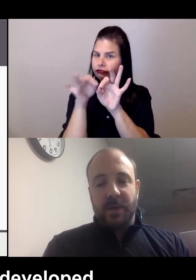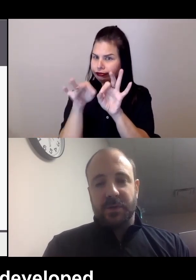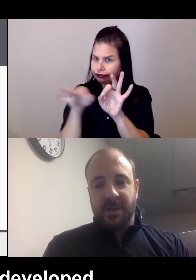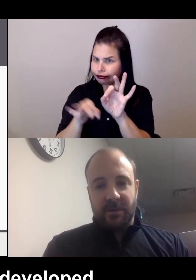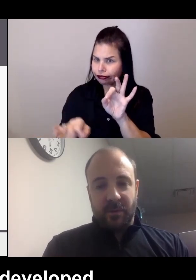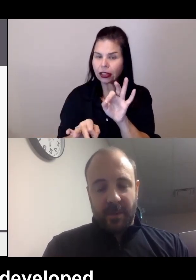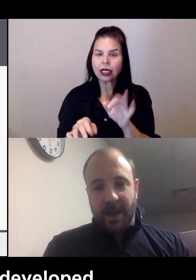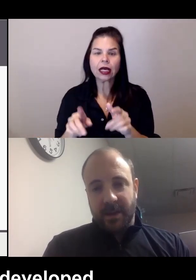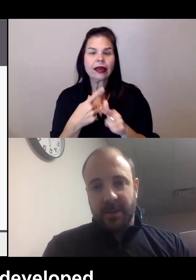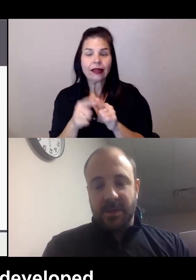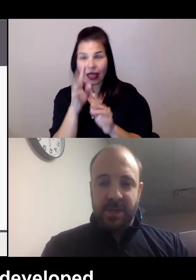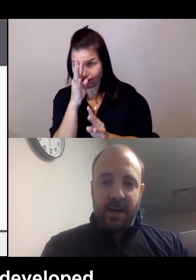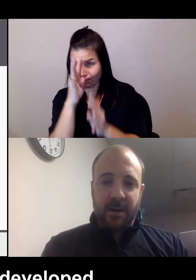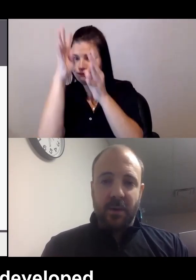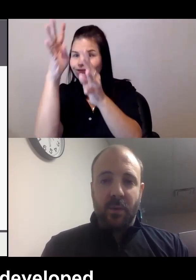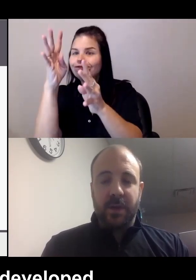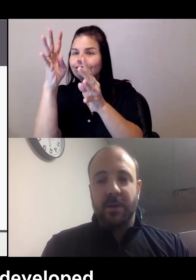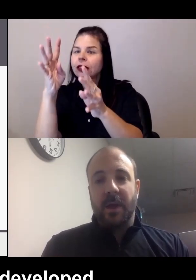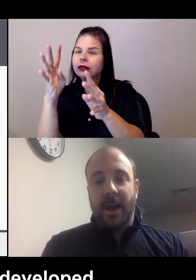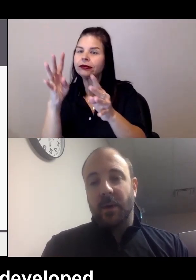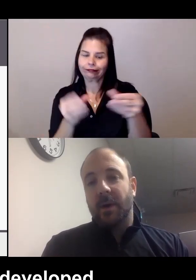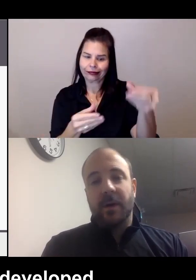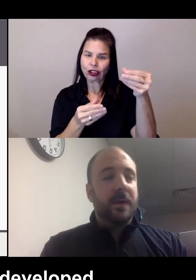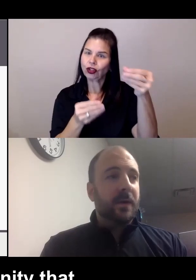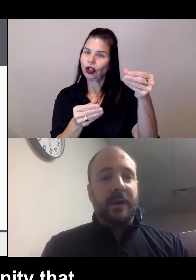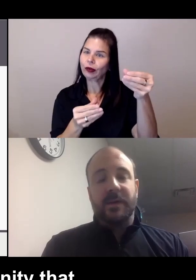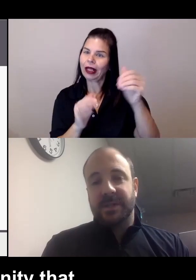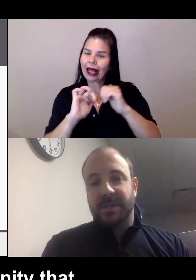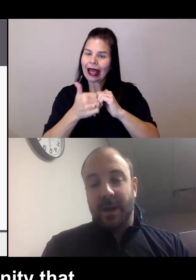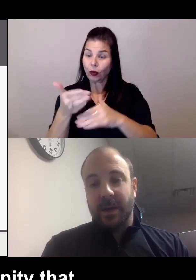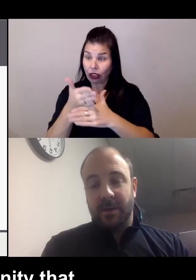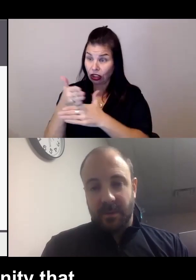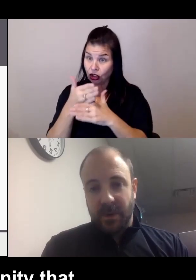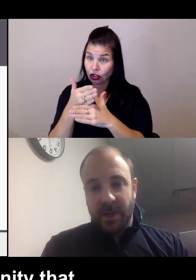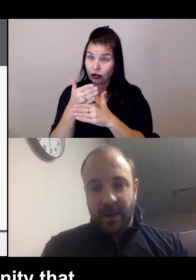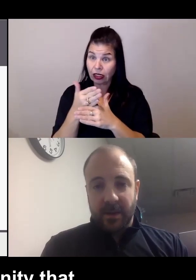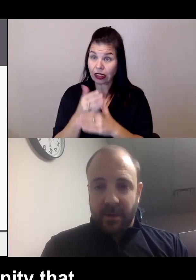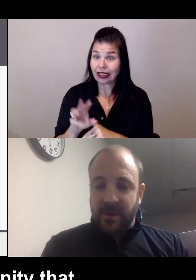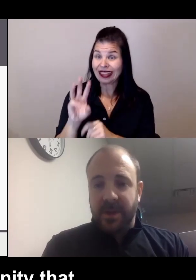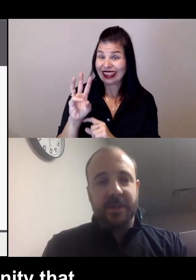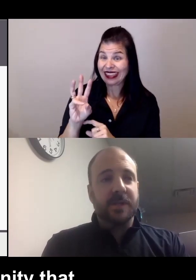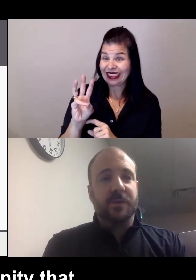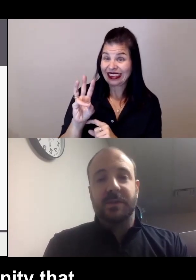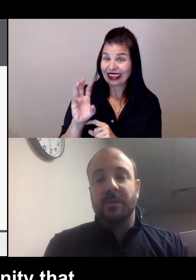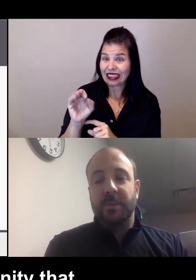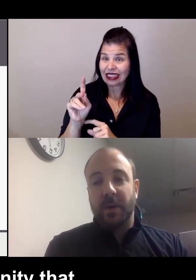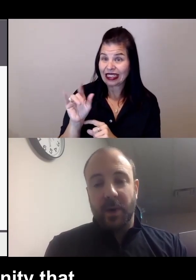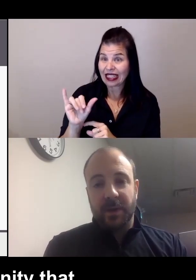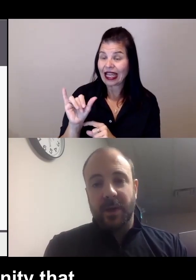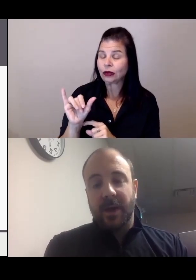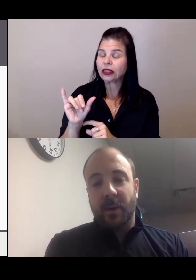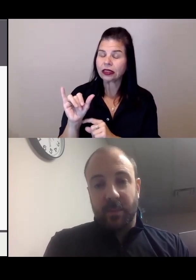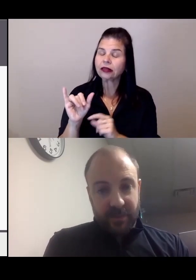a matrice format that can be shared with our not only 6-county community that Literacy Link South Central serves,